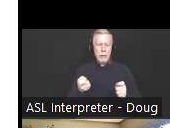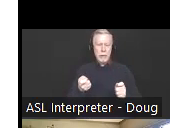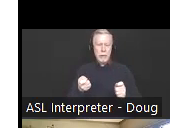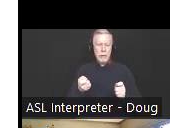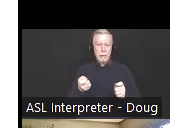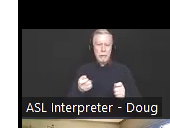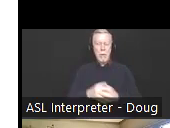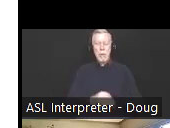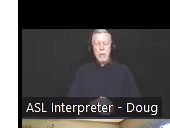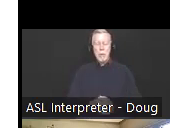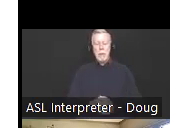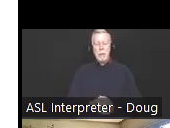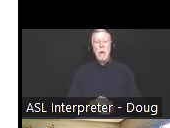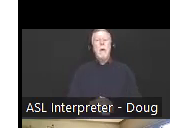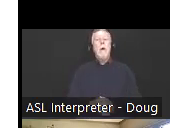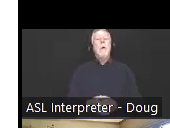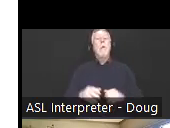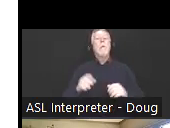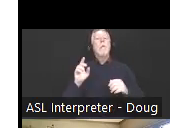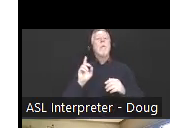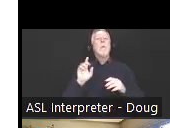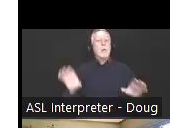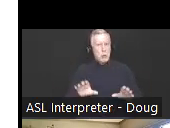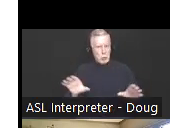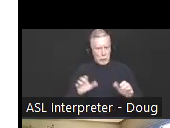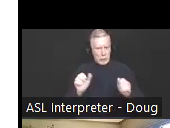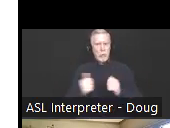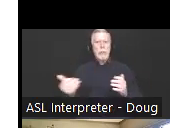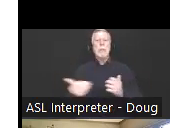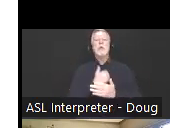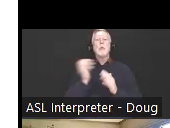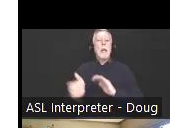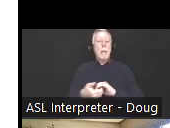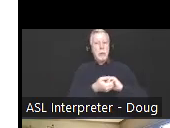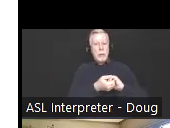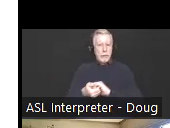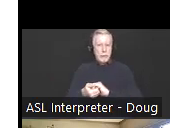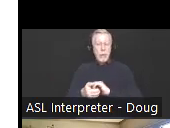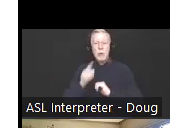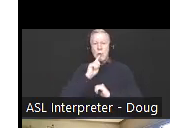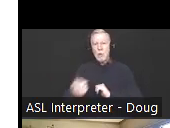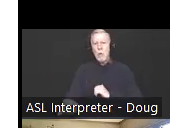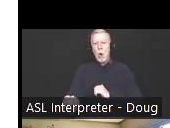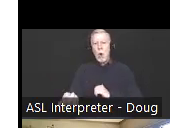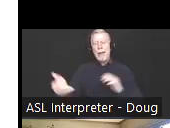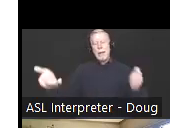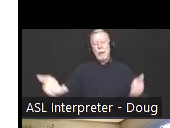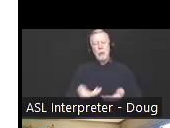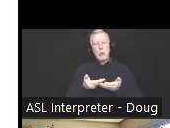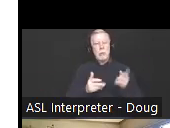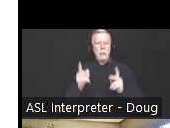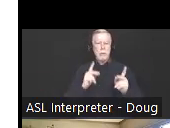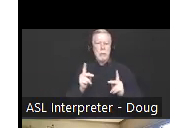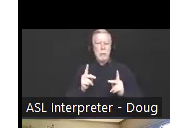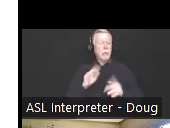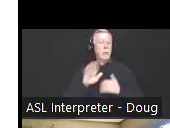So what you're doing in these new collaboratives is you're introducing people to a whole different process